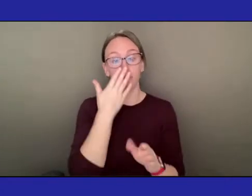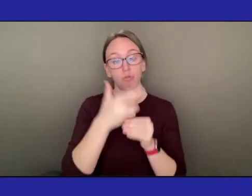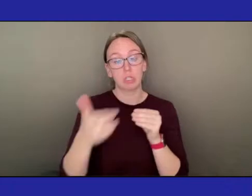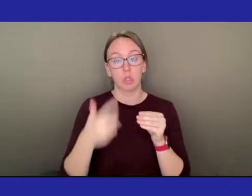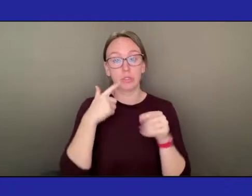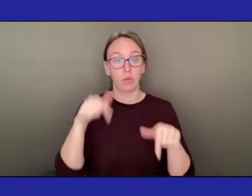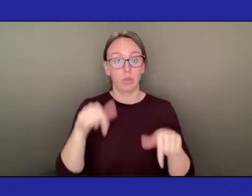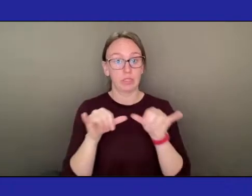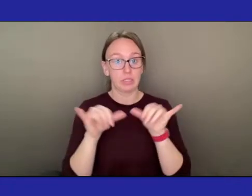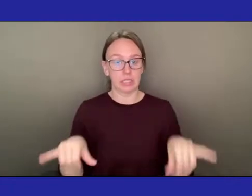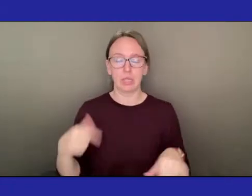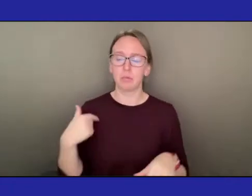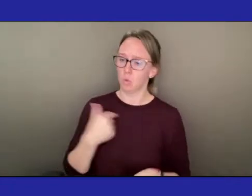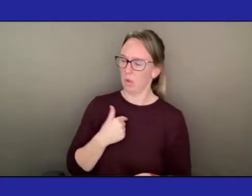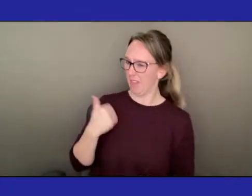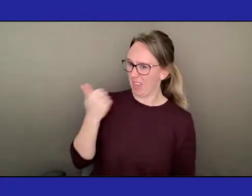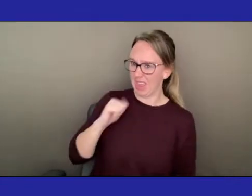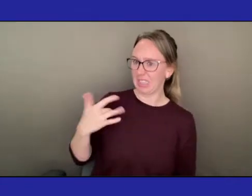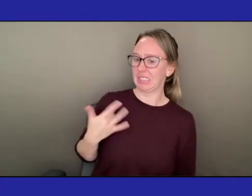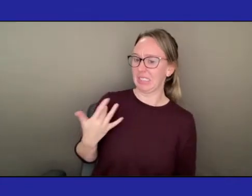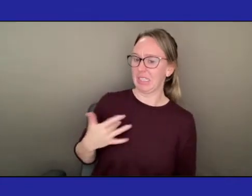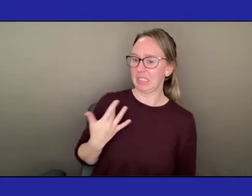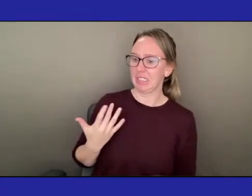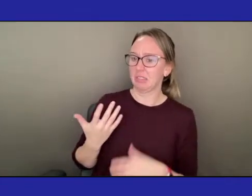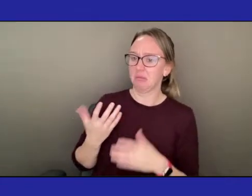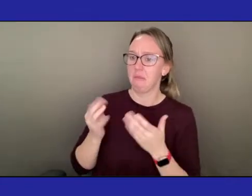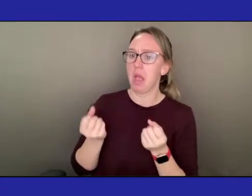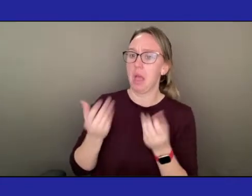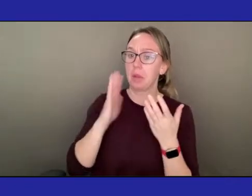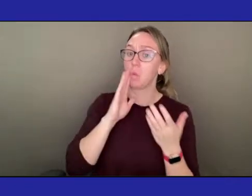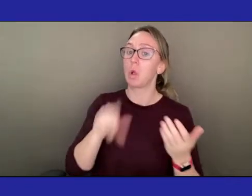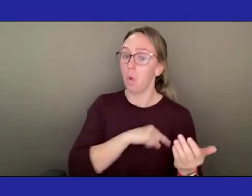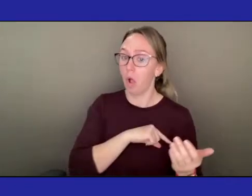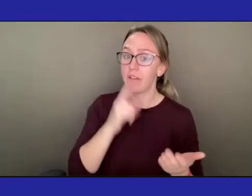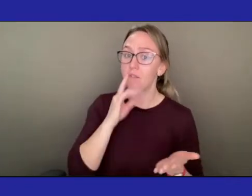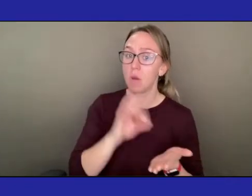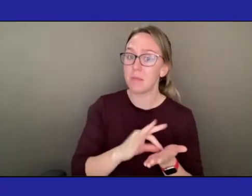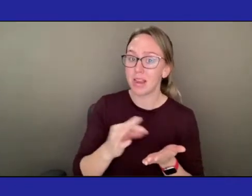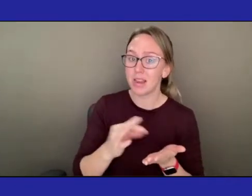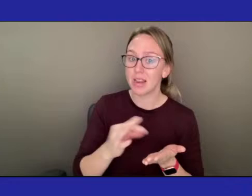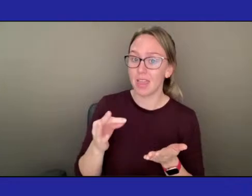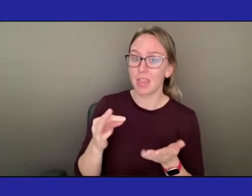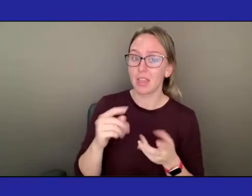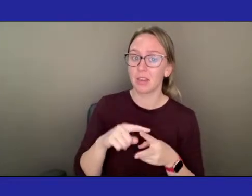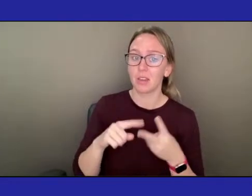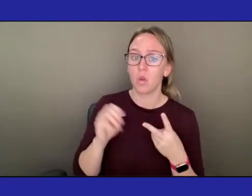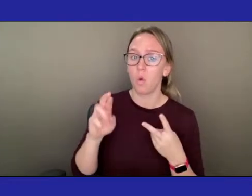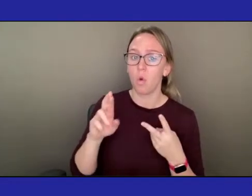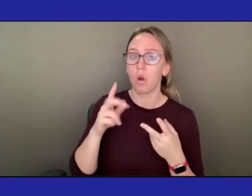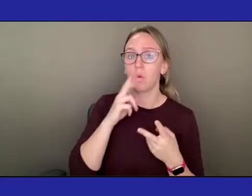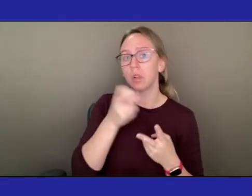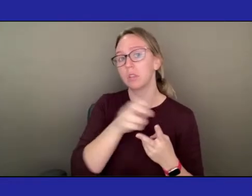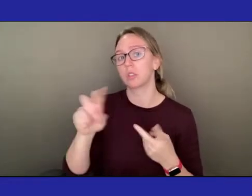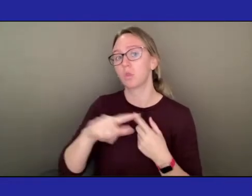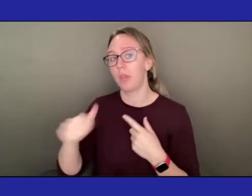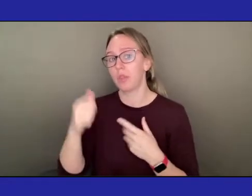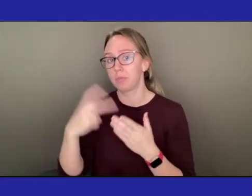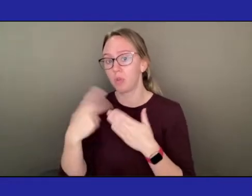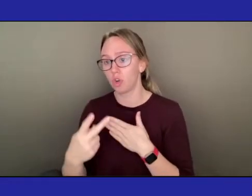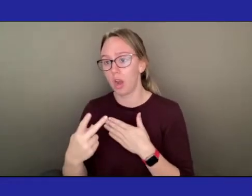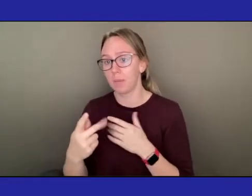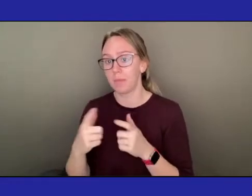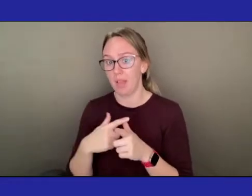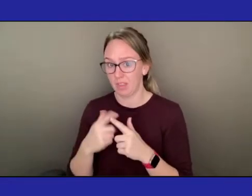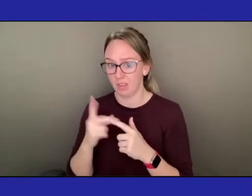sense of how many of those that no longer qualified for Medicaid are now going on to other programs, and then we retain them? Do we have